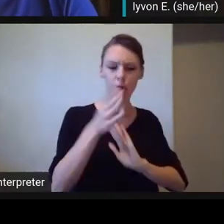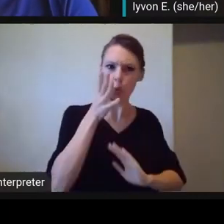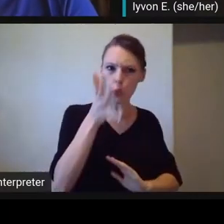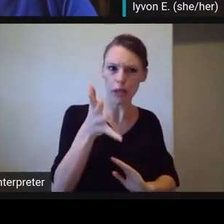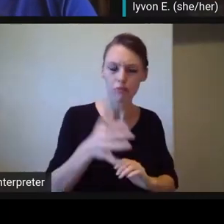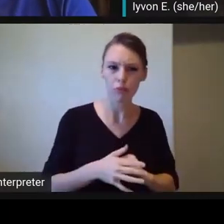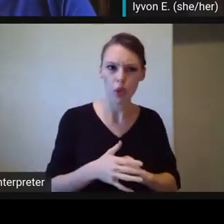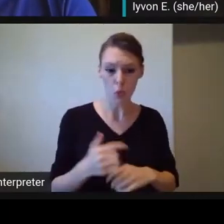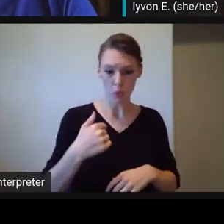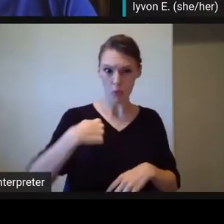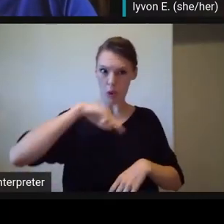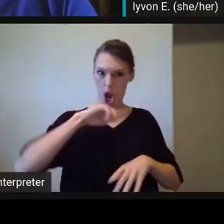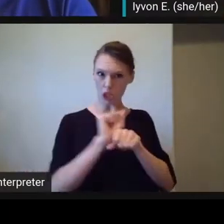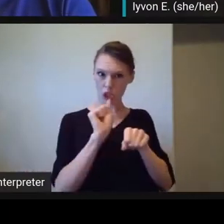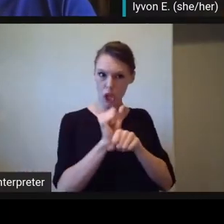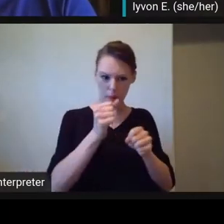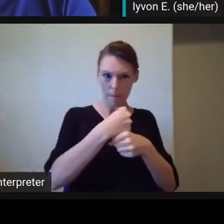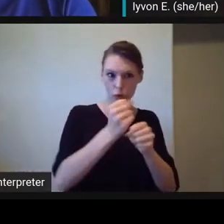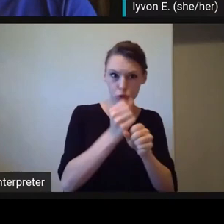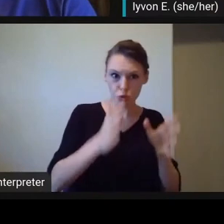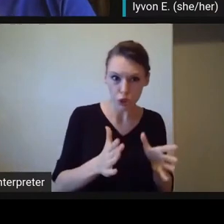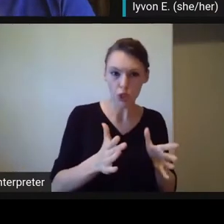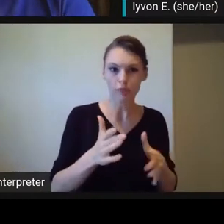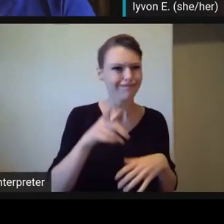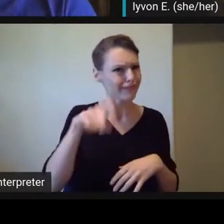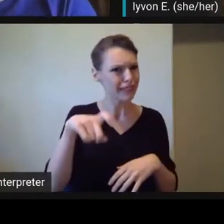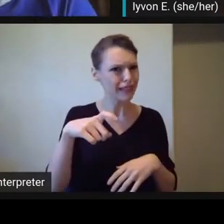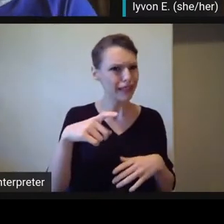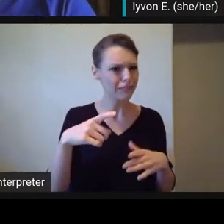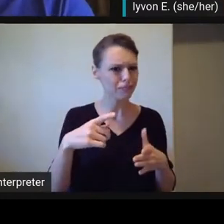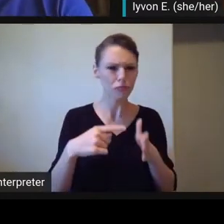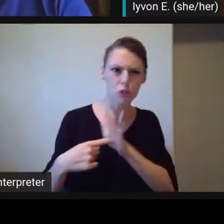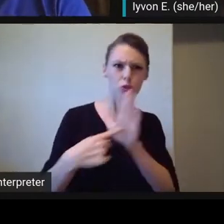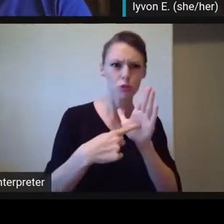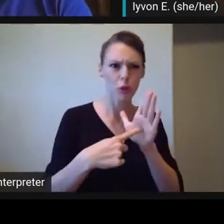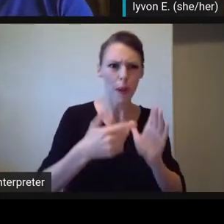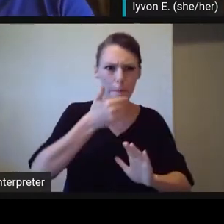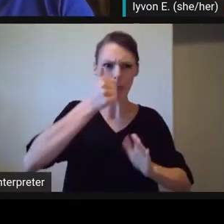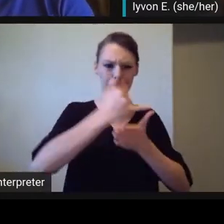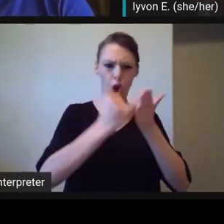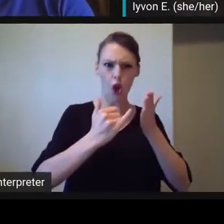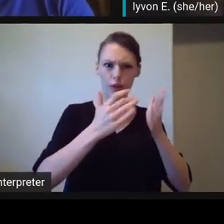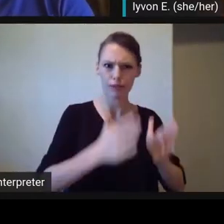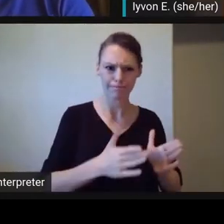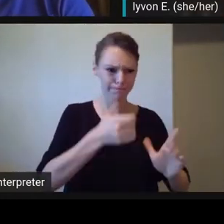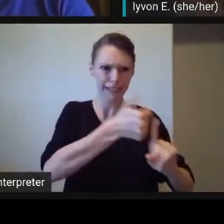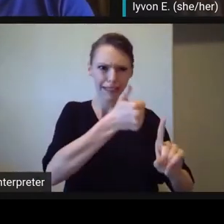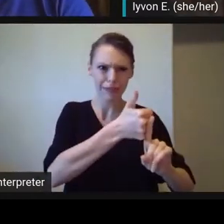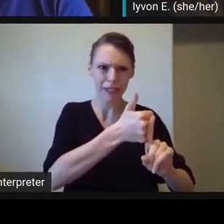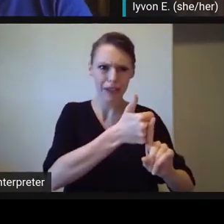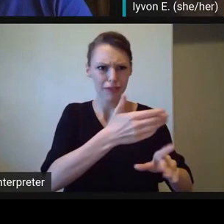be striving for, is that our artists are bringing their best selves because we have done our best to create